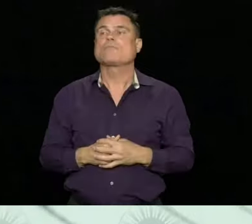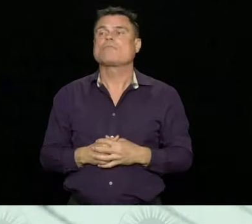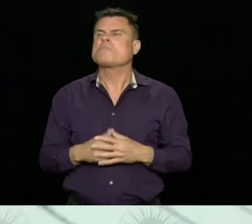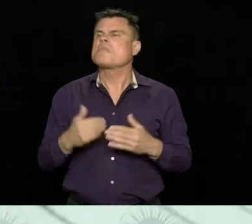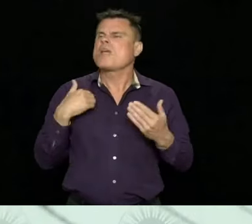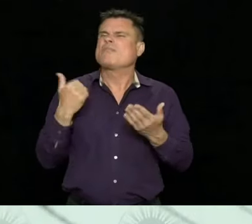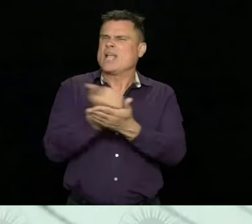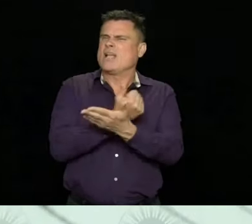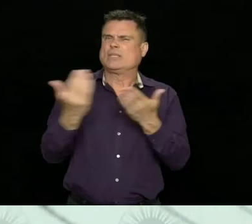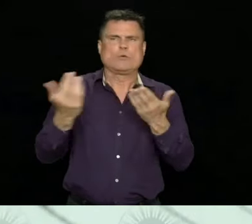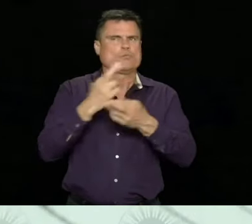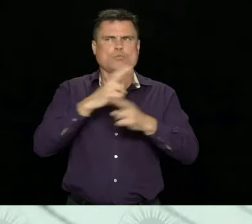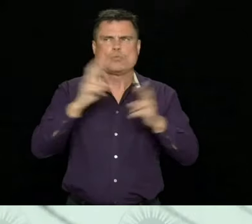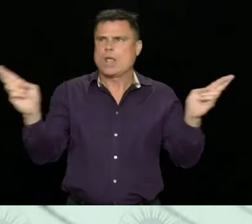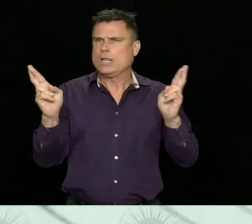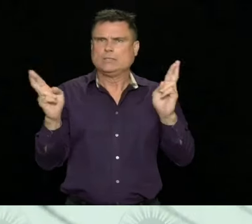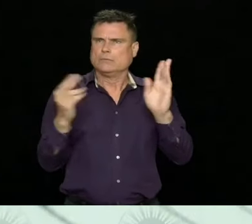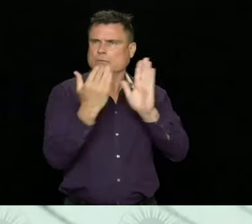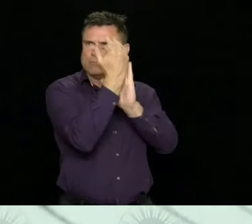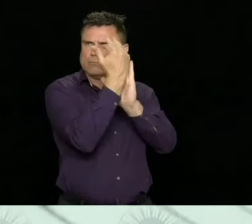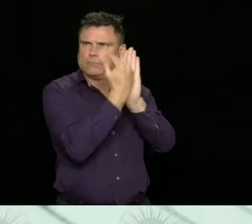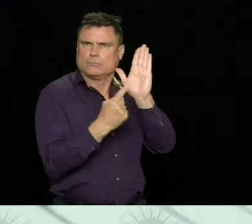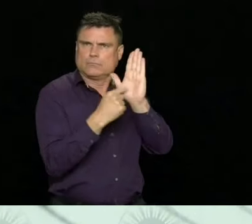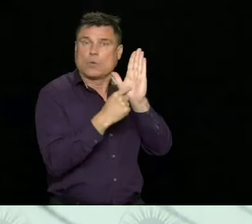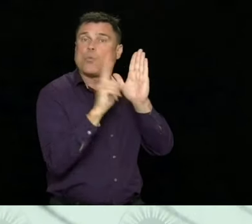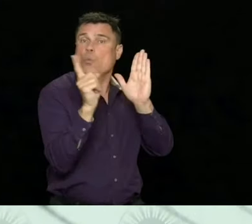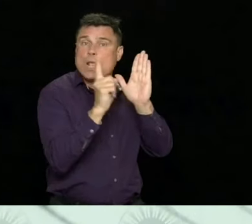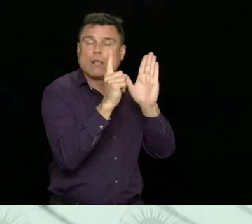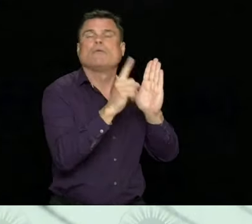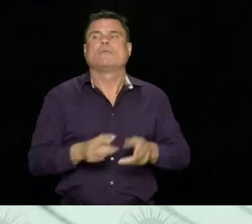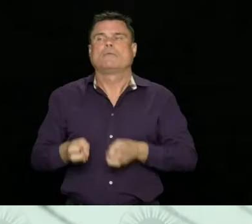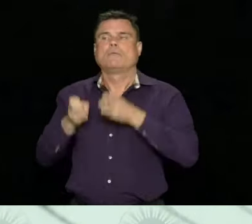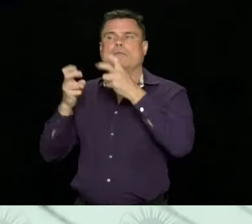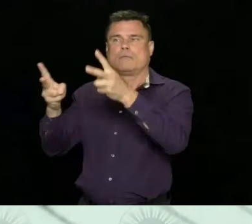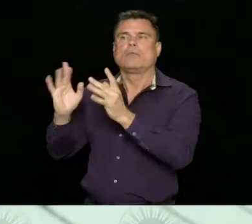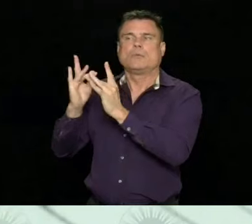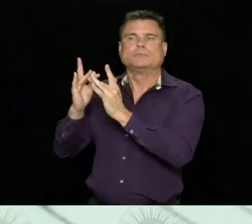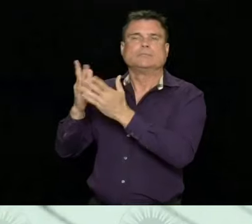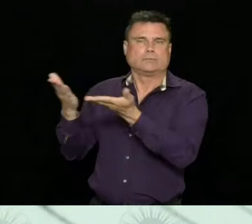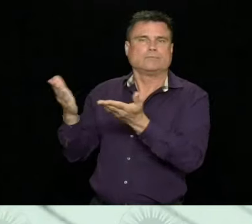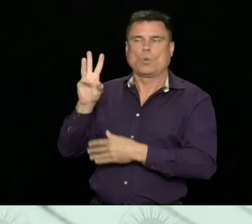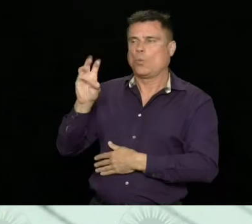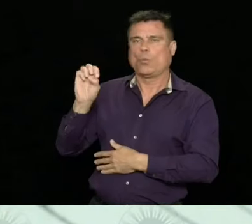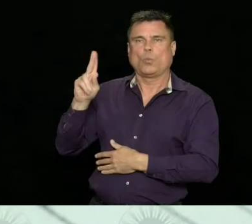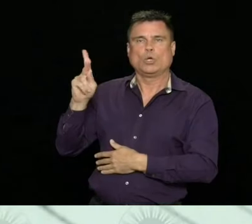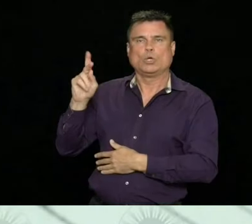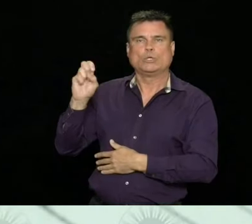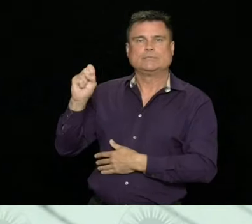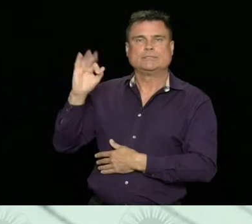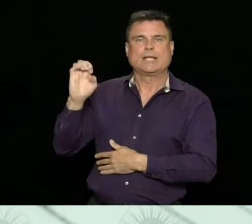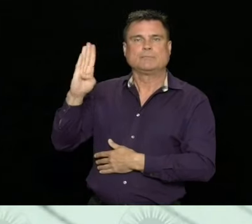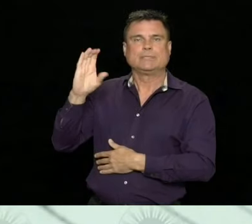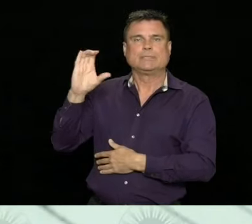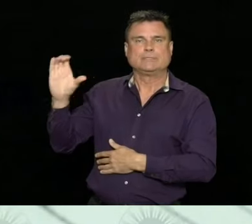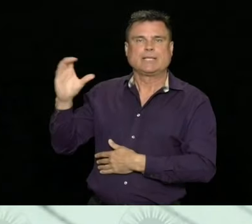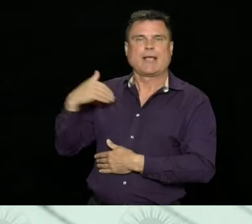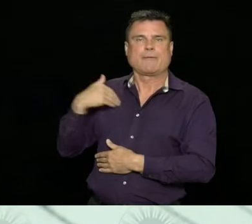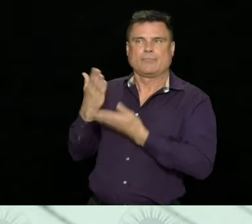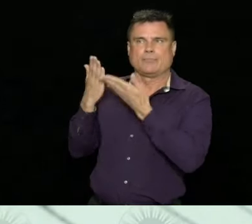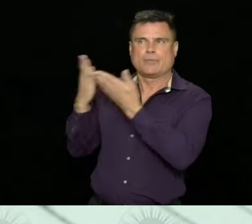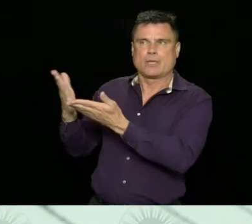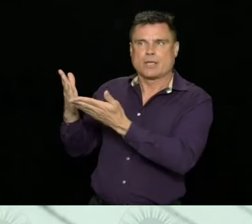reopen in a safe manner during COVID-19 pandemic. These guidelines were something that many